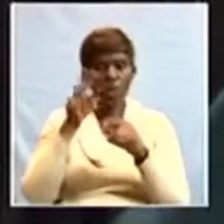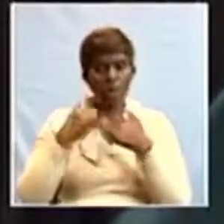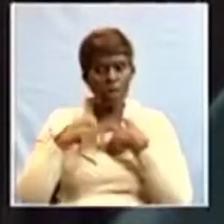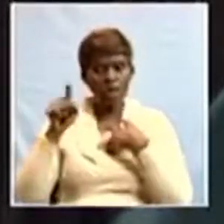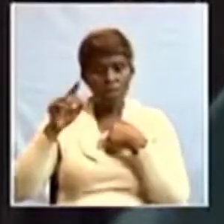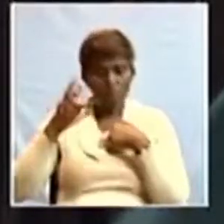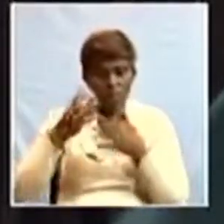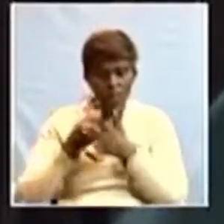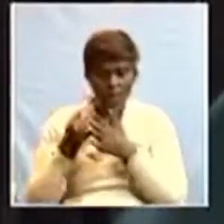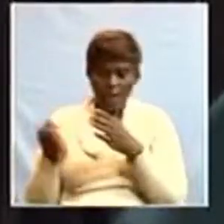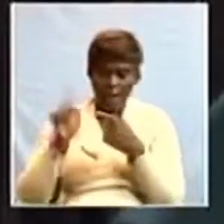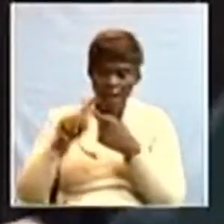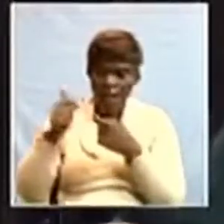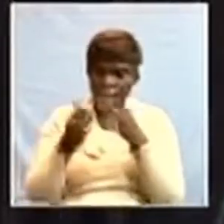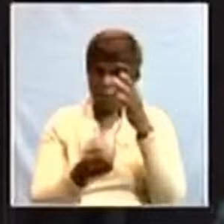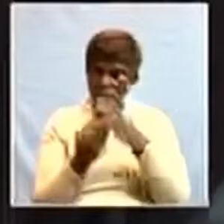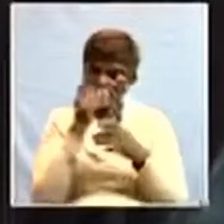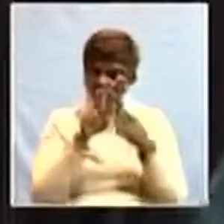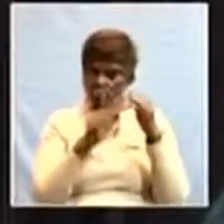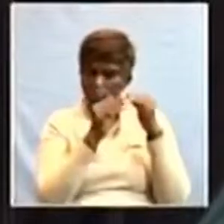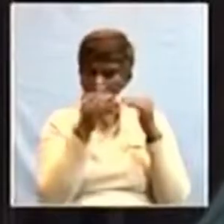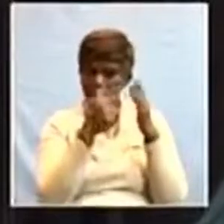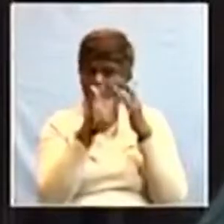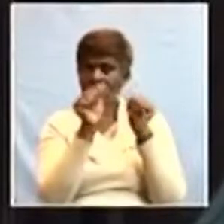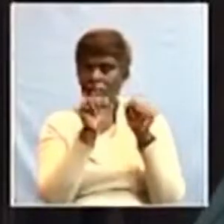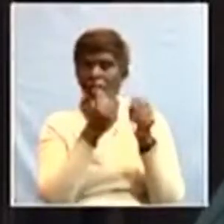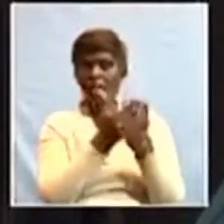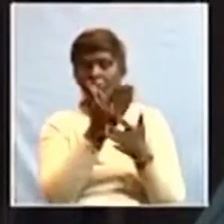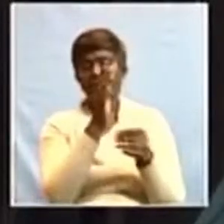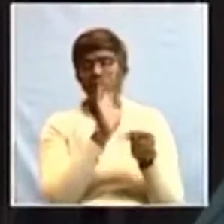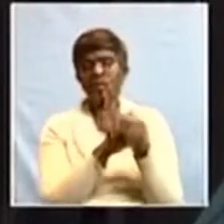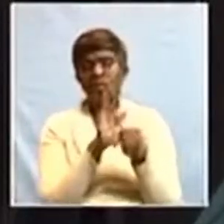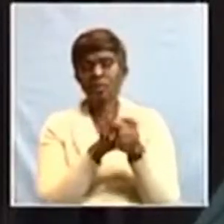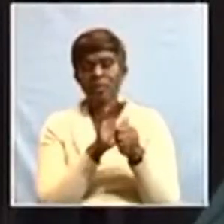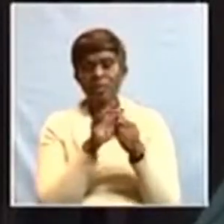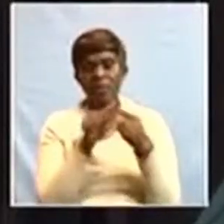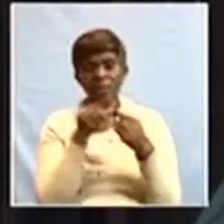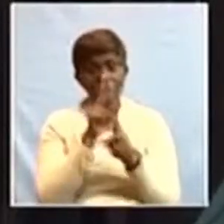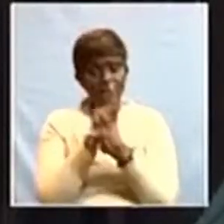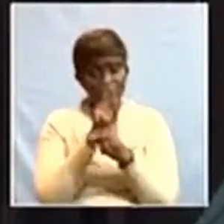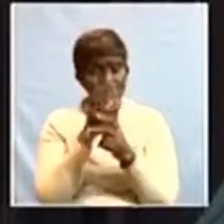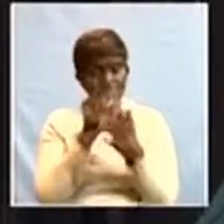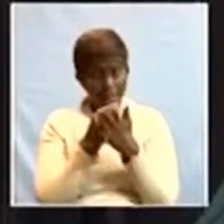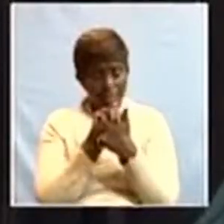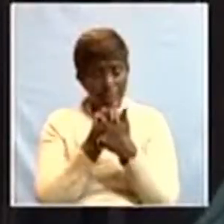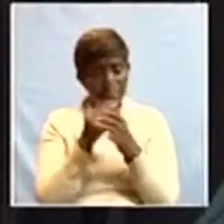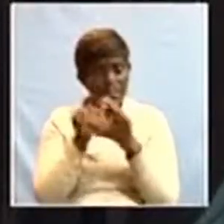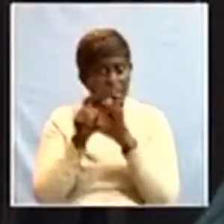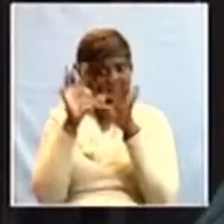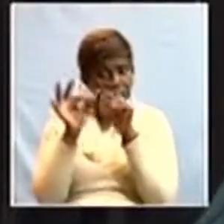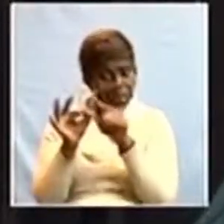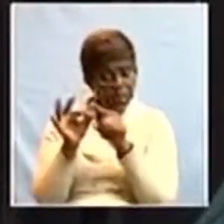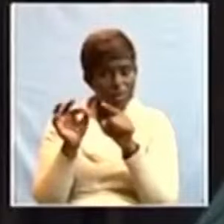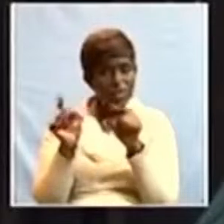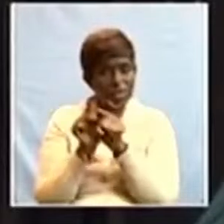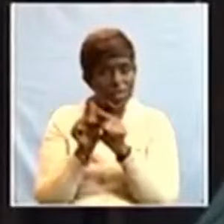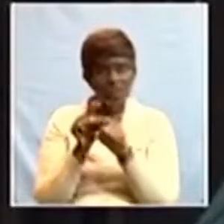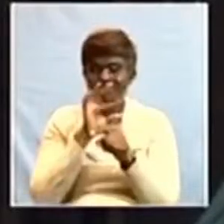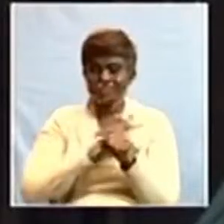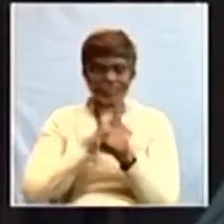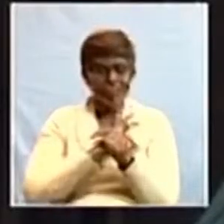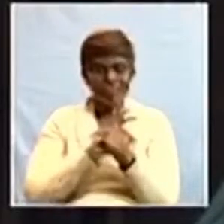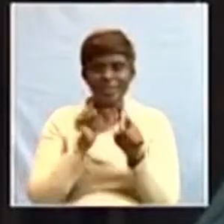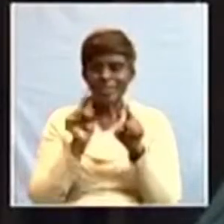money until you grow to a level that you can now buy a tractor. But to keep the money in the account, earning nothing,